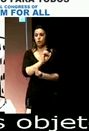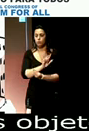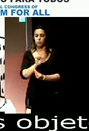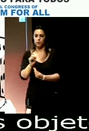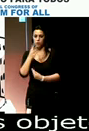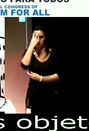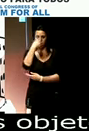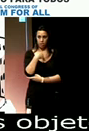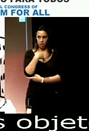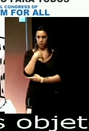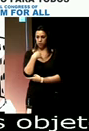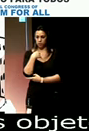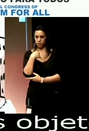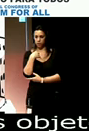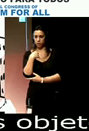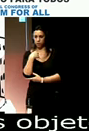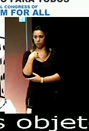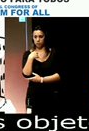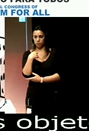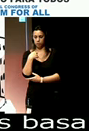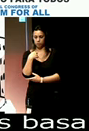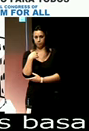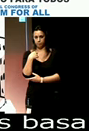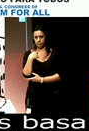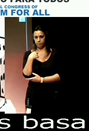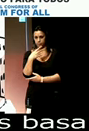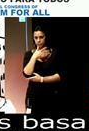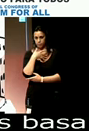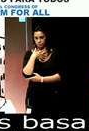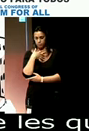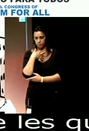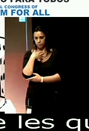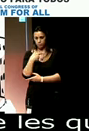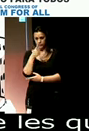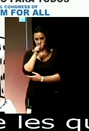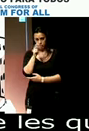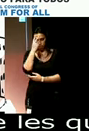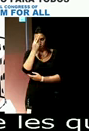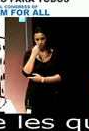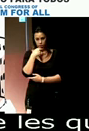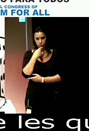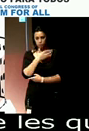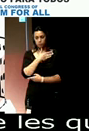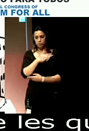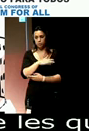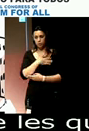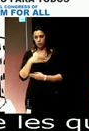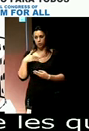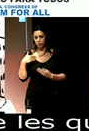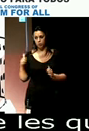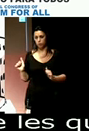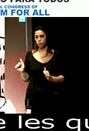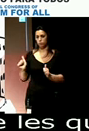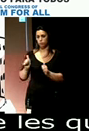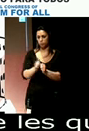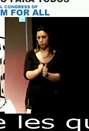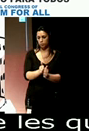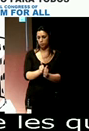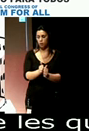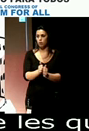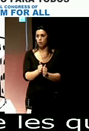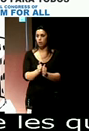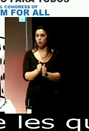guys. I want to take you along. And then they were flabbergasted and said, hey, hold on. you're the one in the need. I was like, no, you get